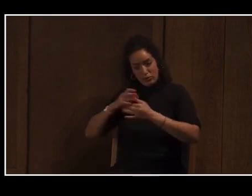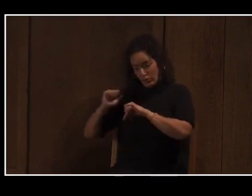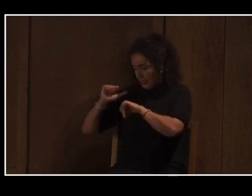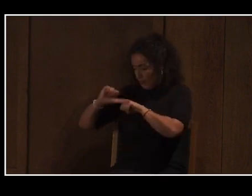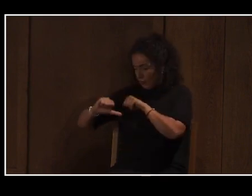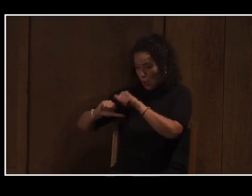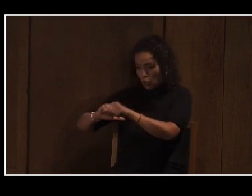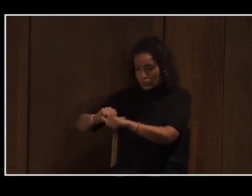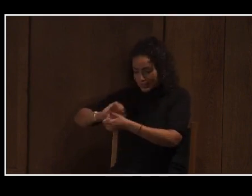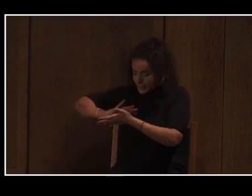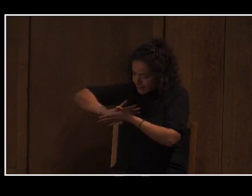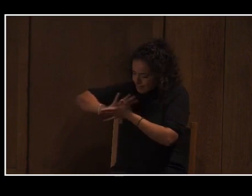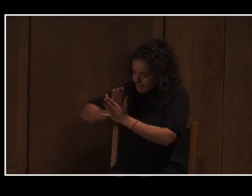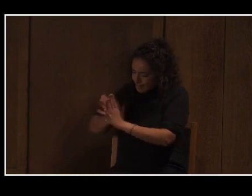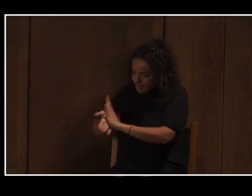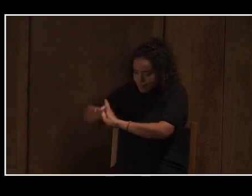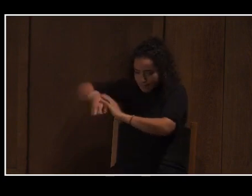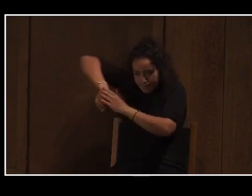the